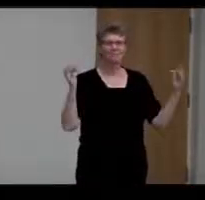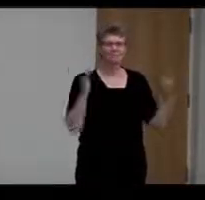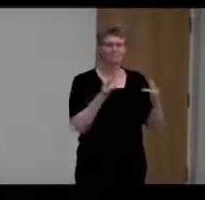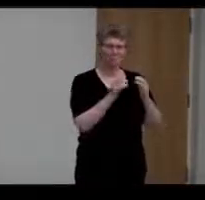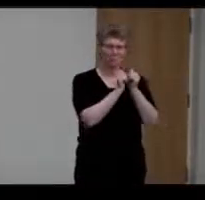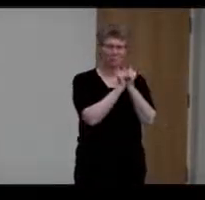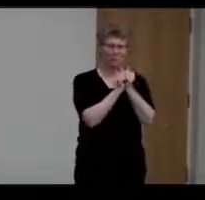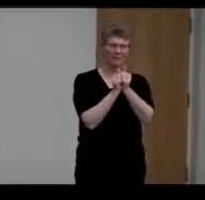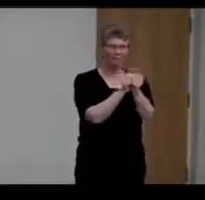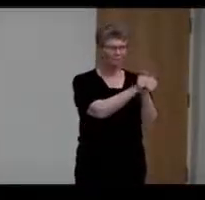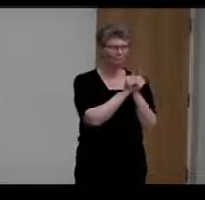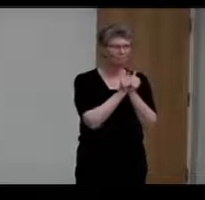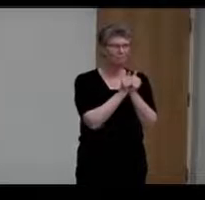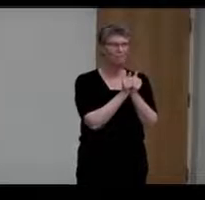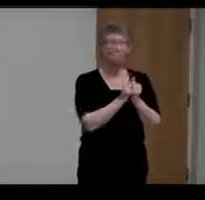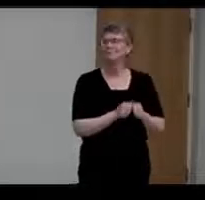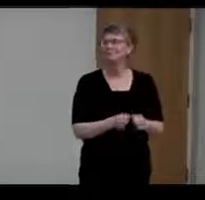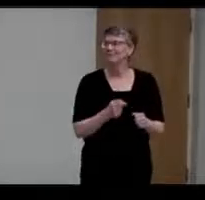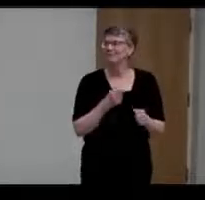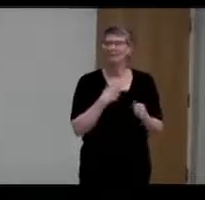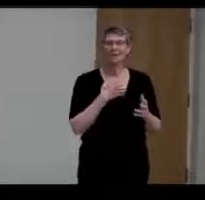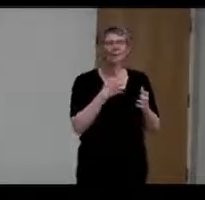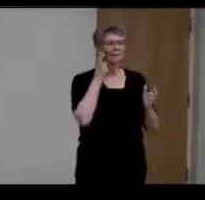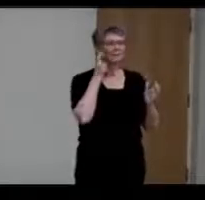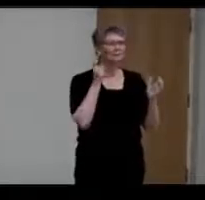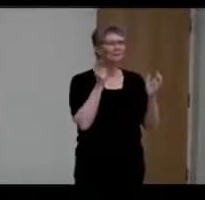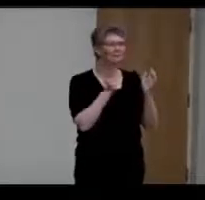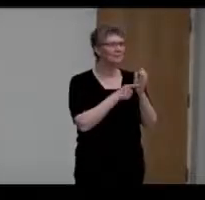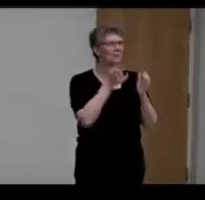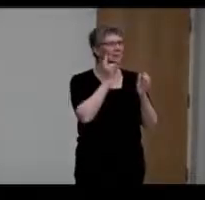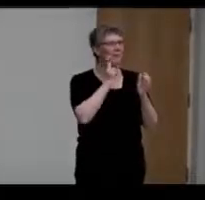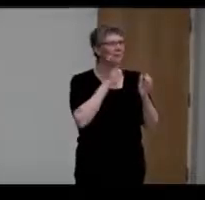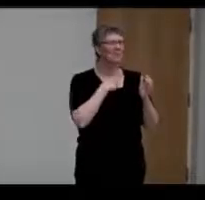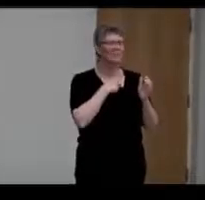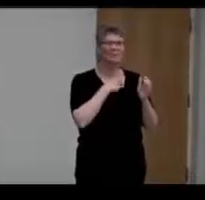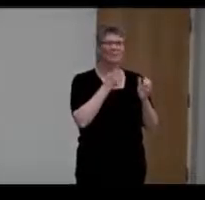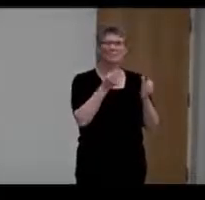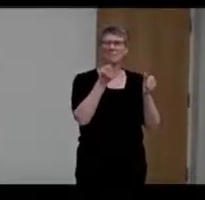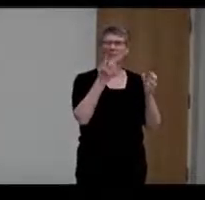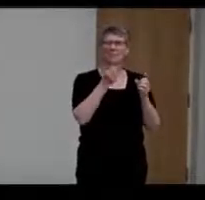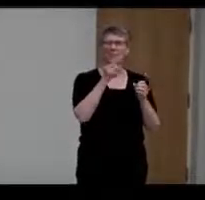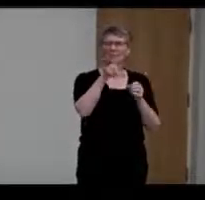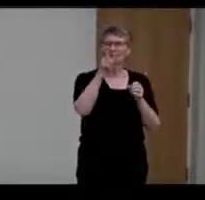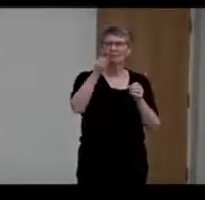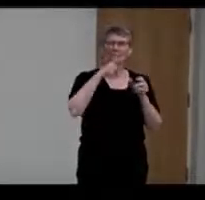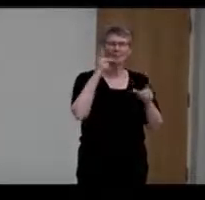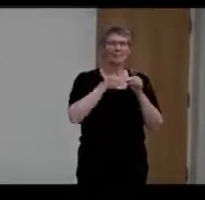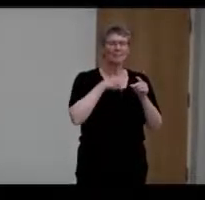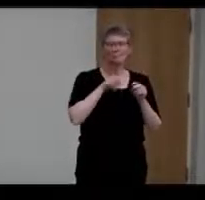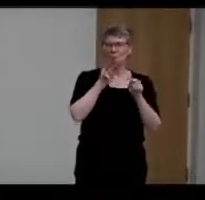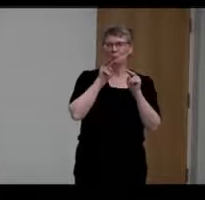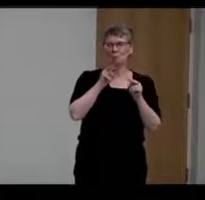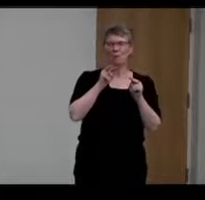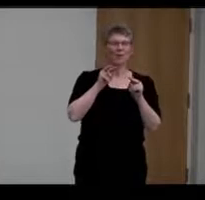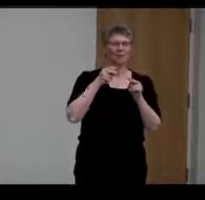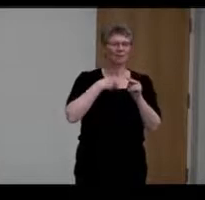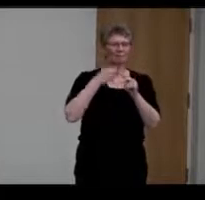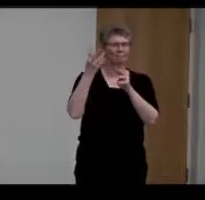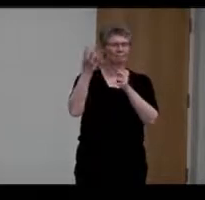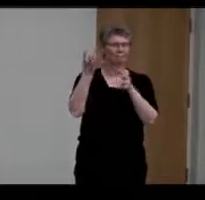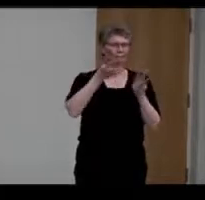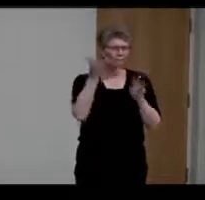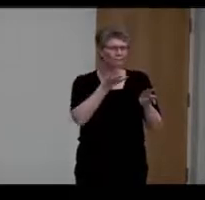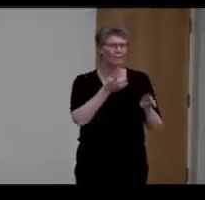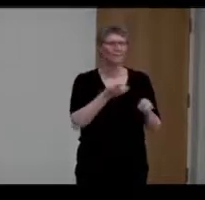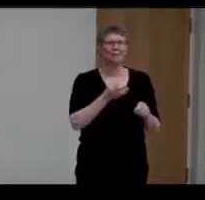I want to recognize as well the literally hundreds of people that will be joining us live streaming as well. I'm grateful to have them as part of this conversation. I